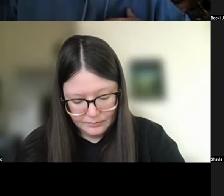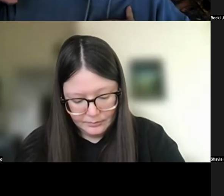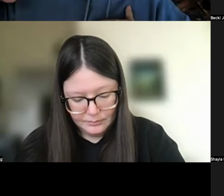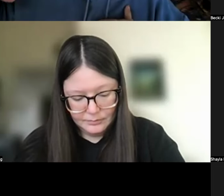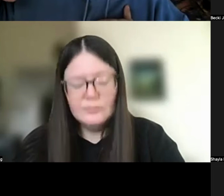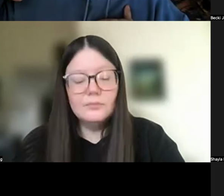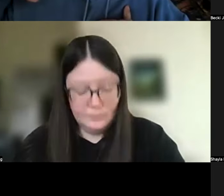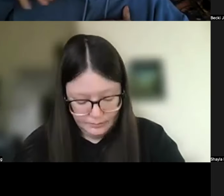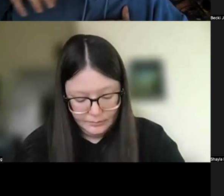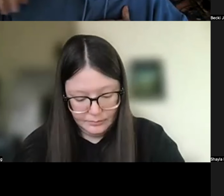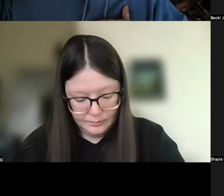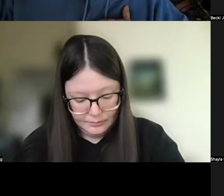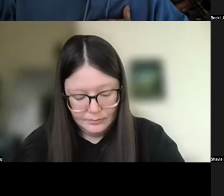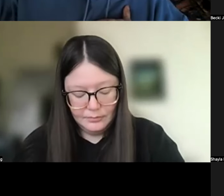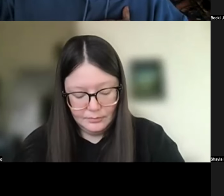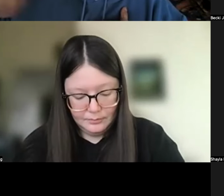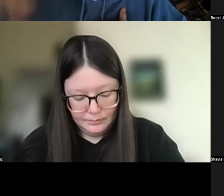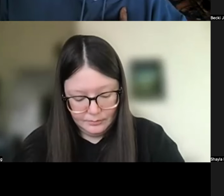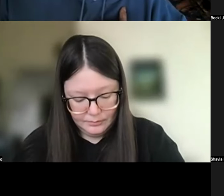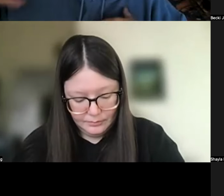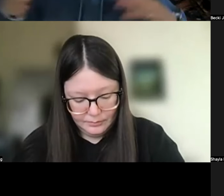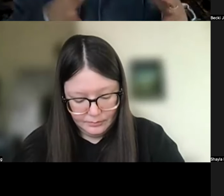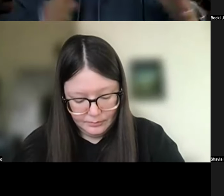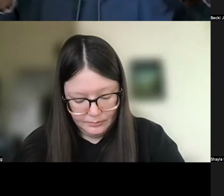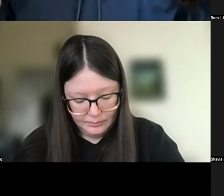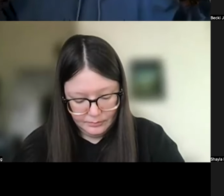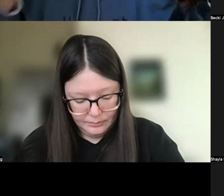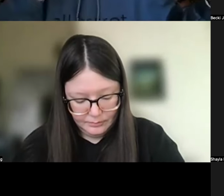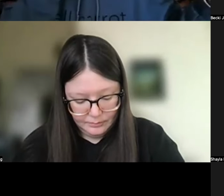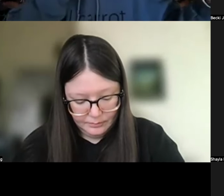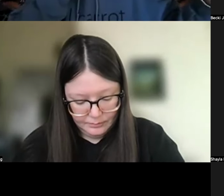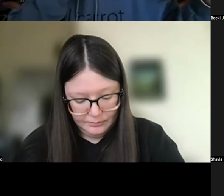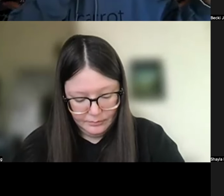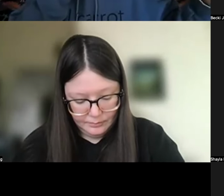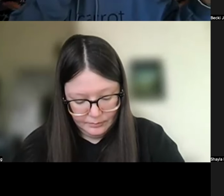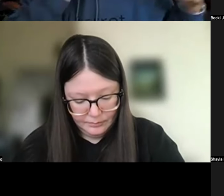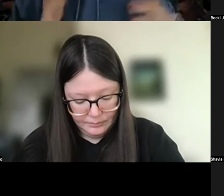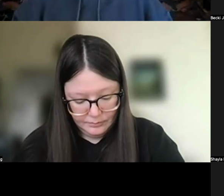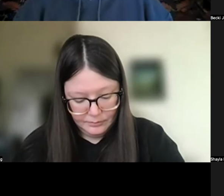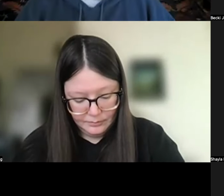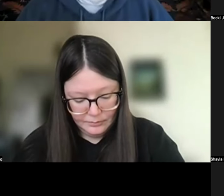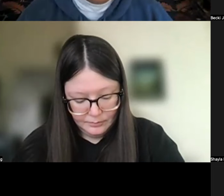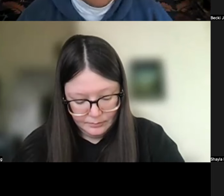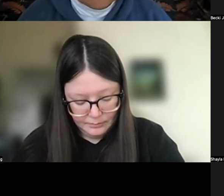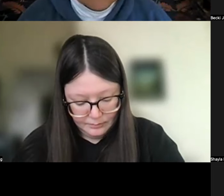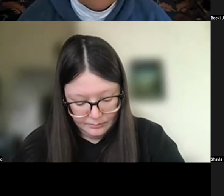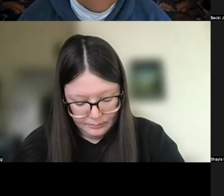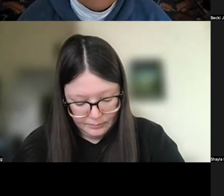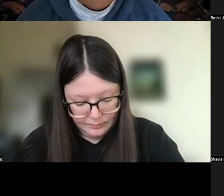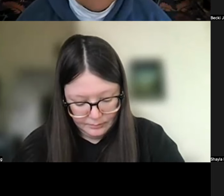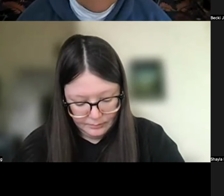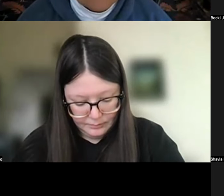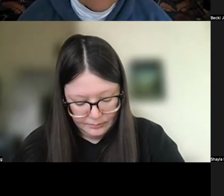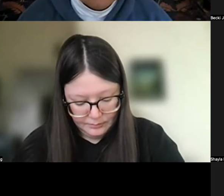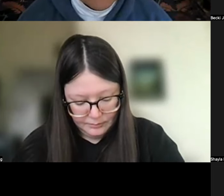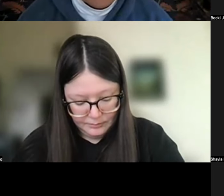have office space where those boxes are, but they have open space in the rest. So we were kind of trying to